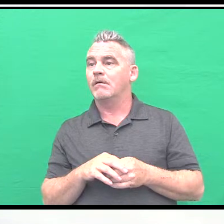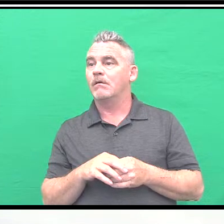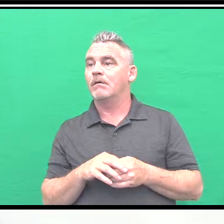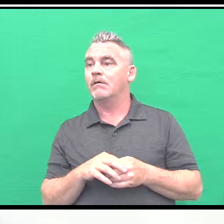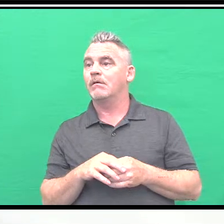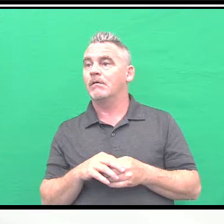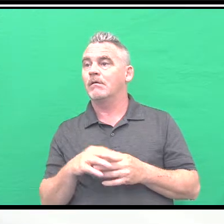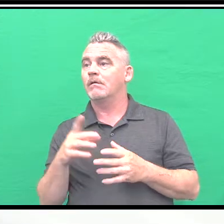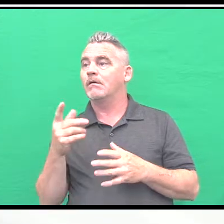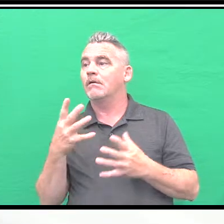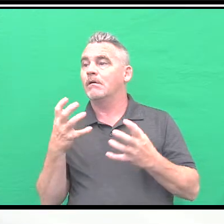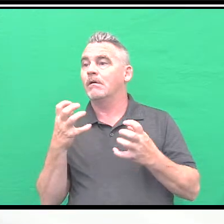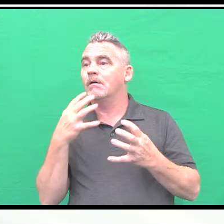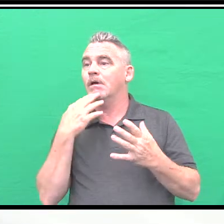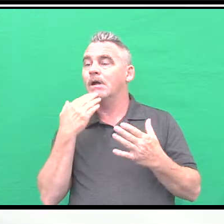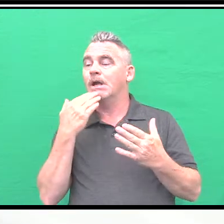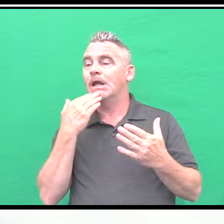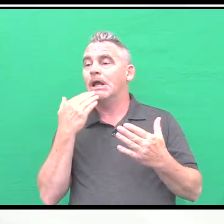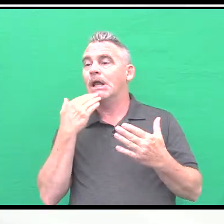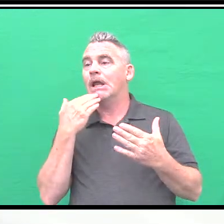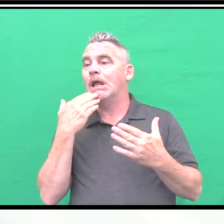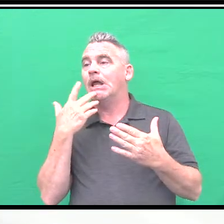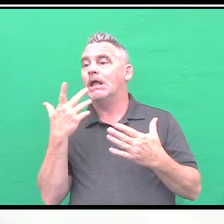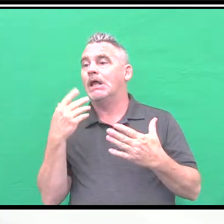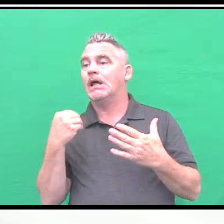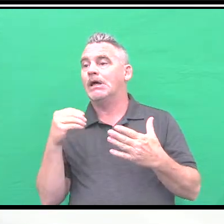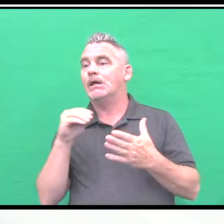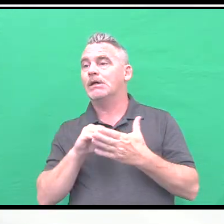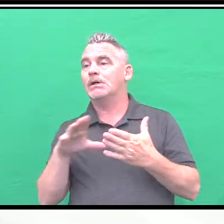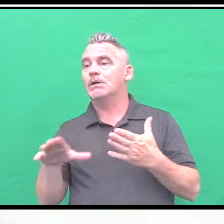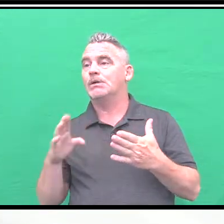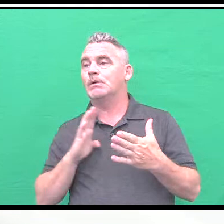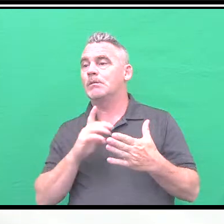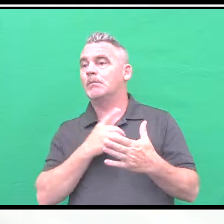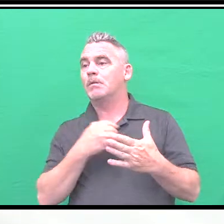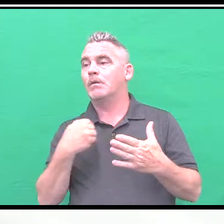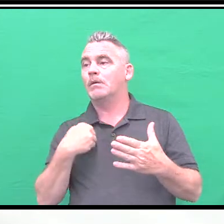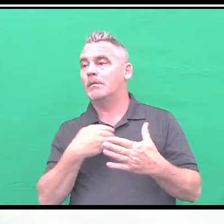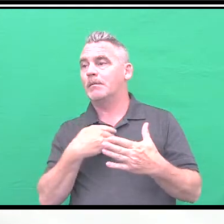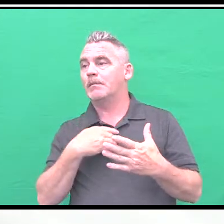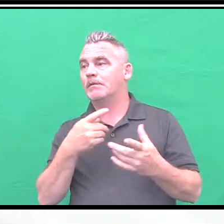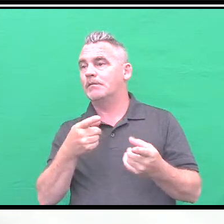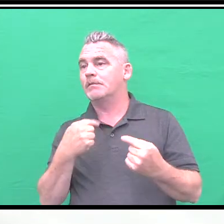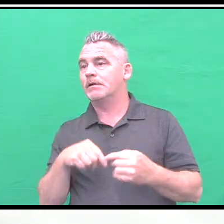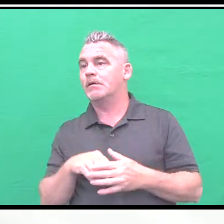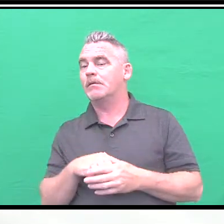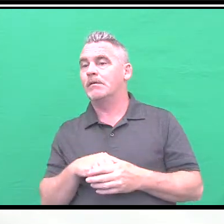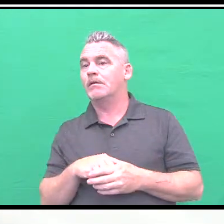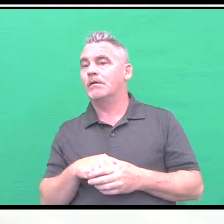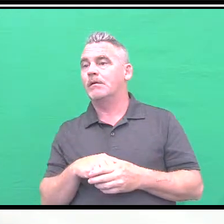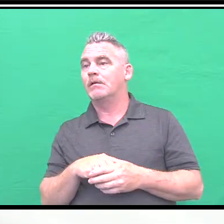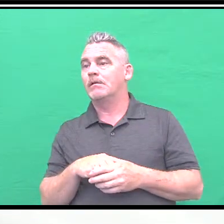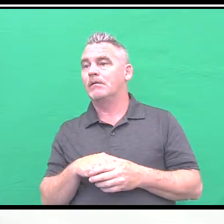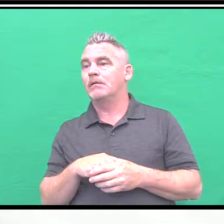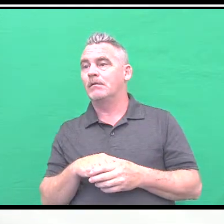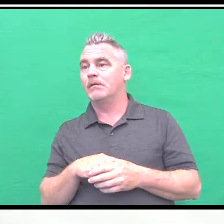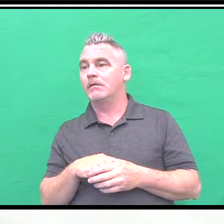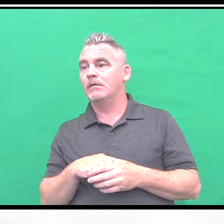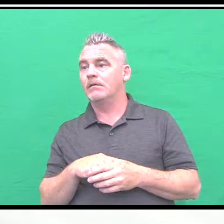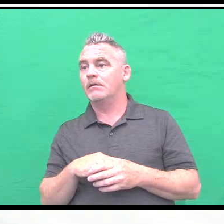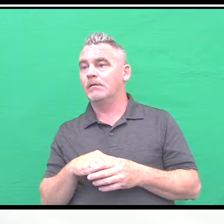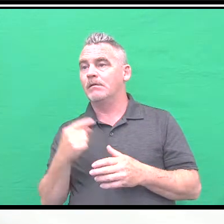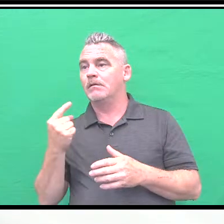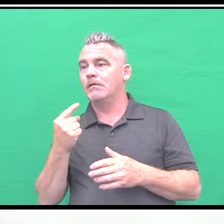I want to thank our school board, our student board members, Sophie and Keanu, for their excellent school reports. It's always nice to hear